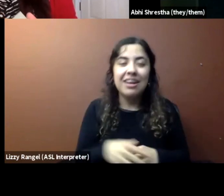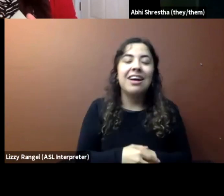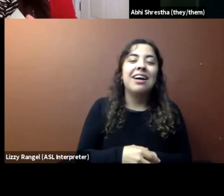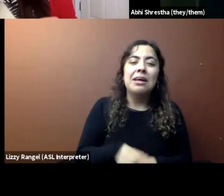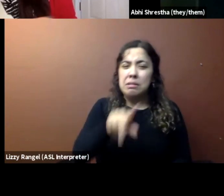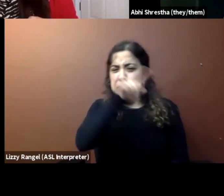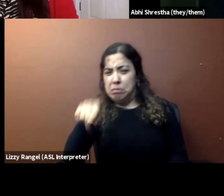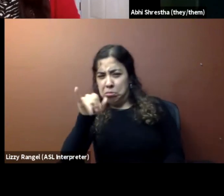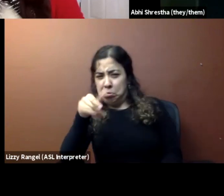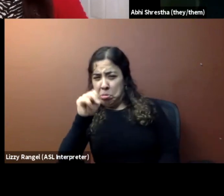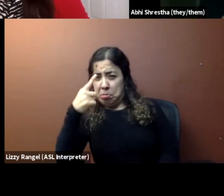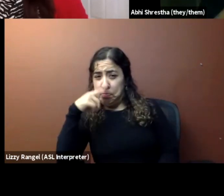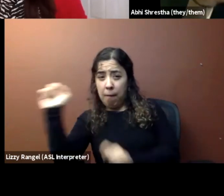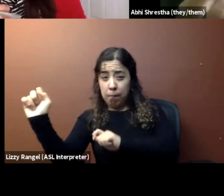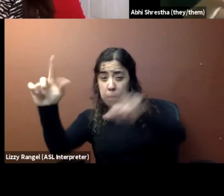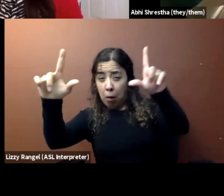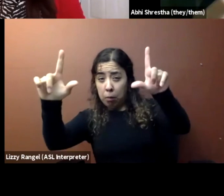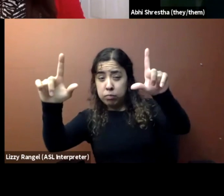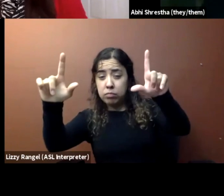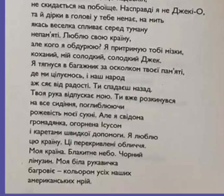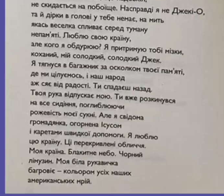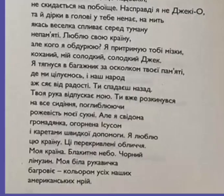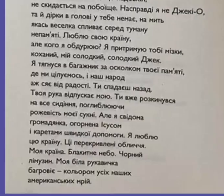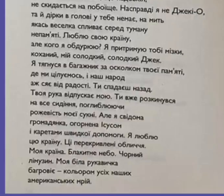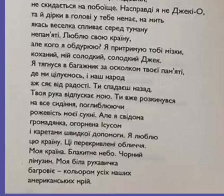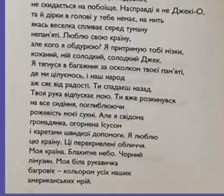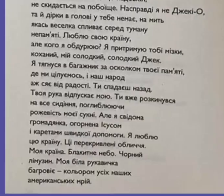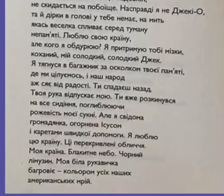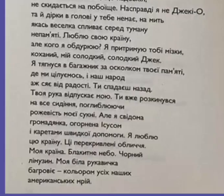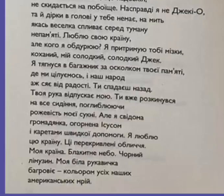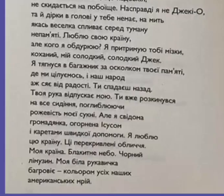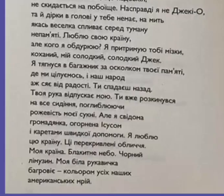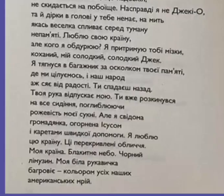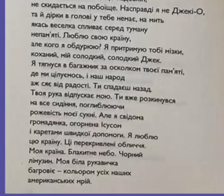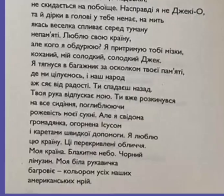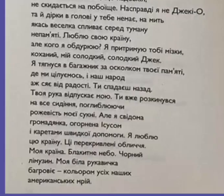mind putting up the slide with the text for us?